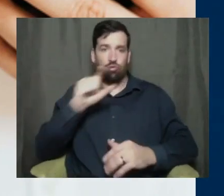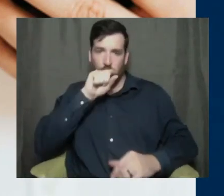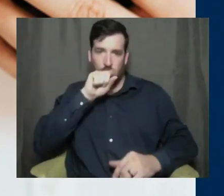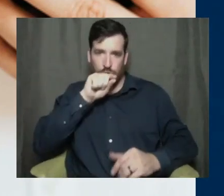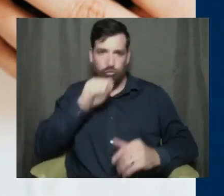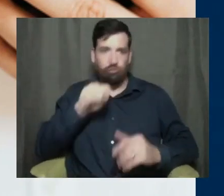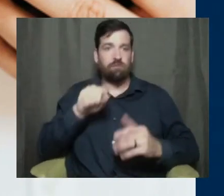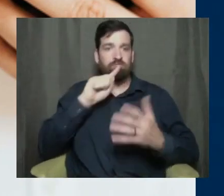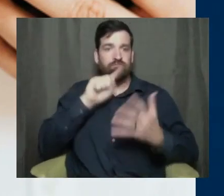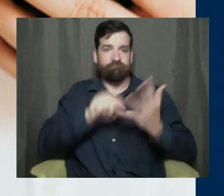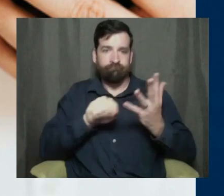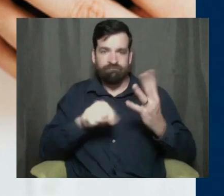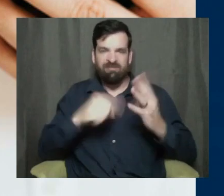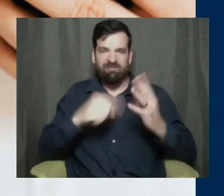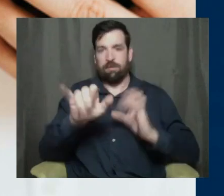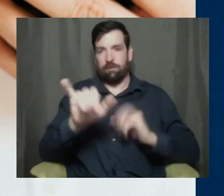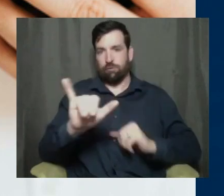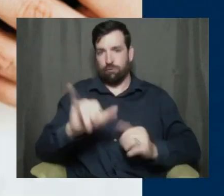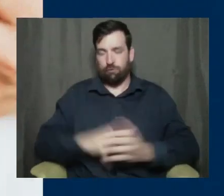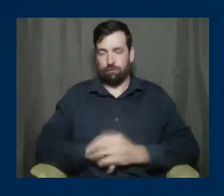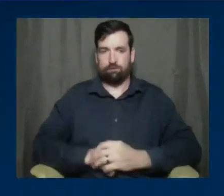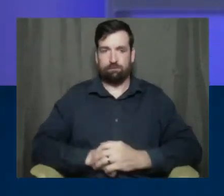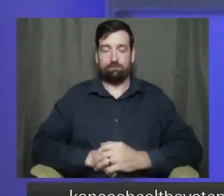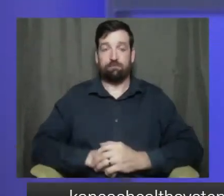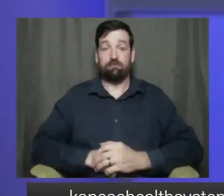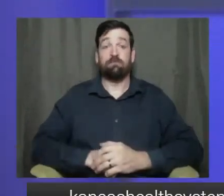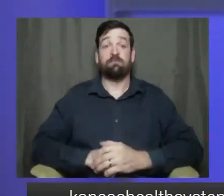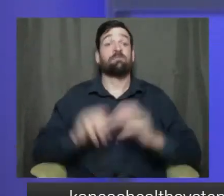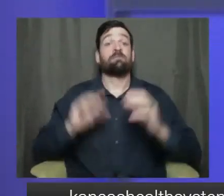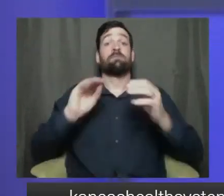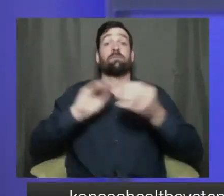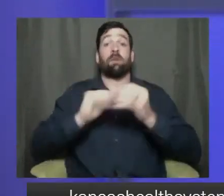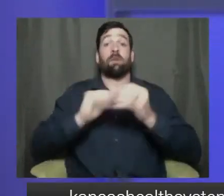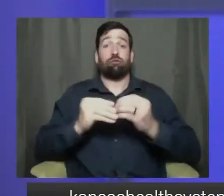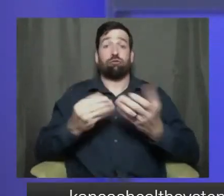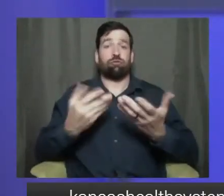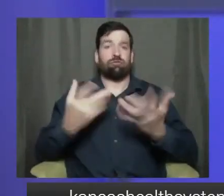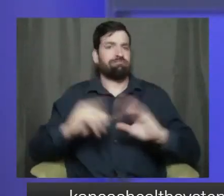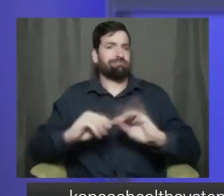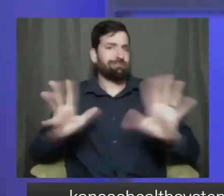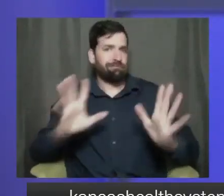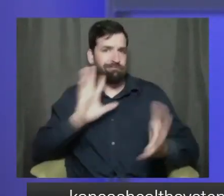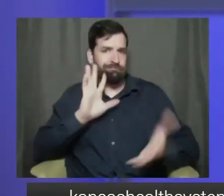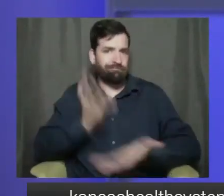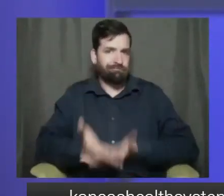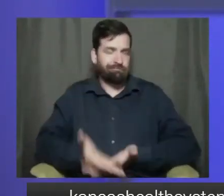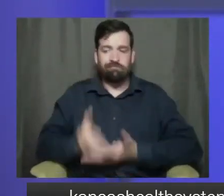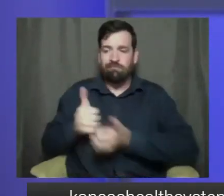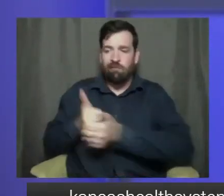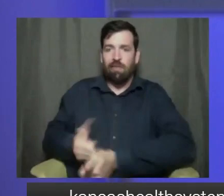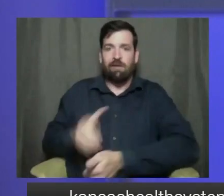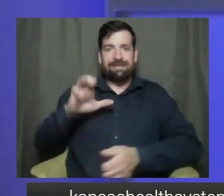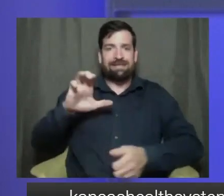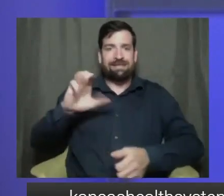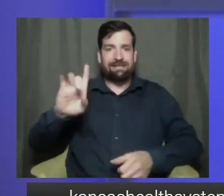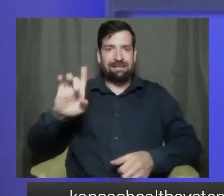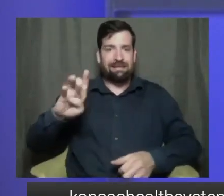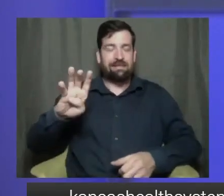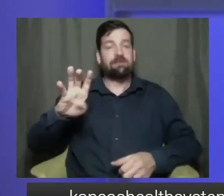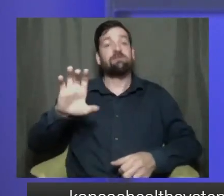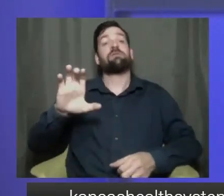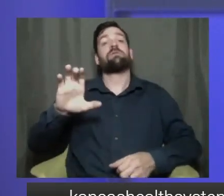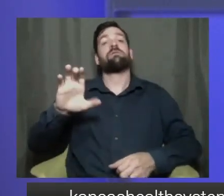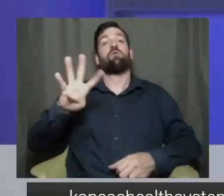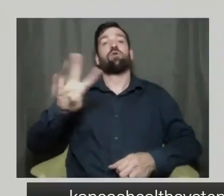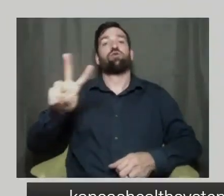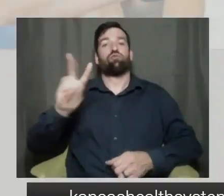on your screen. The numbers simply tell the story. According to the CDC, 42% of women over the age of 20 are